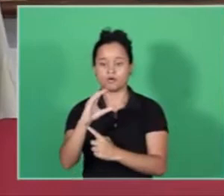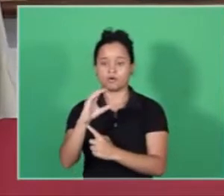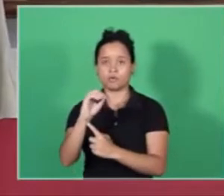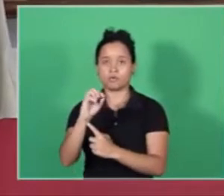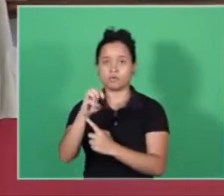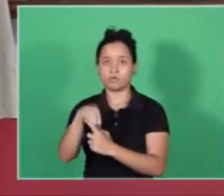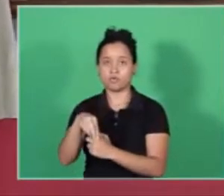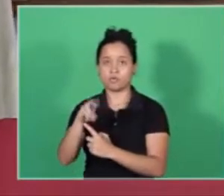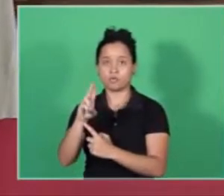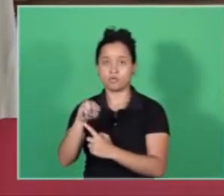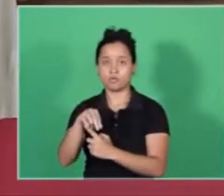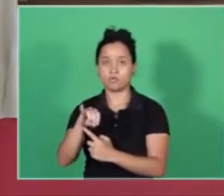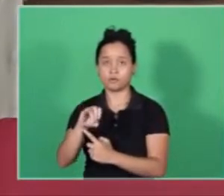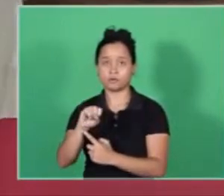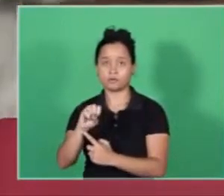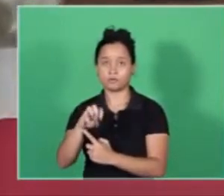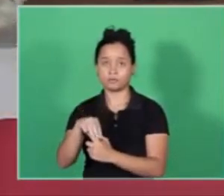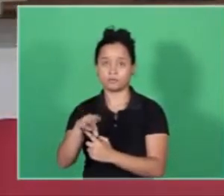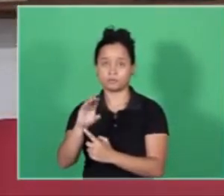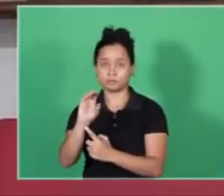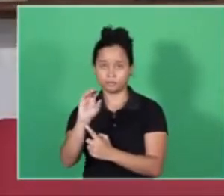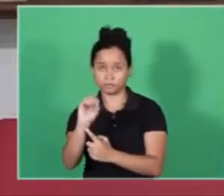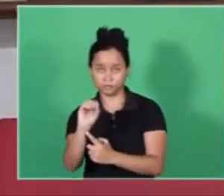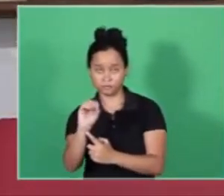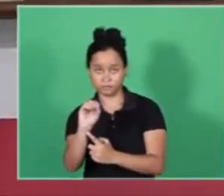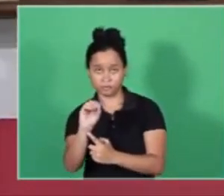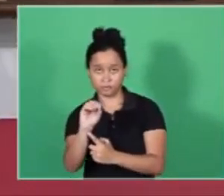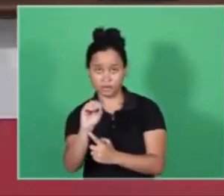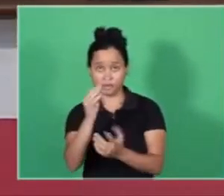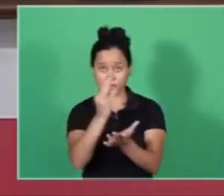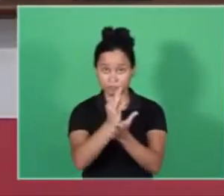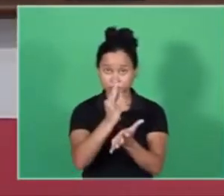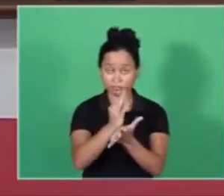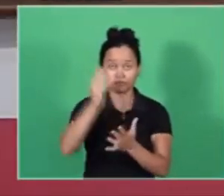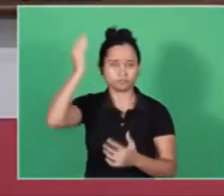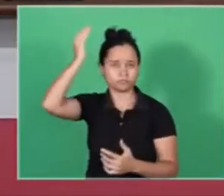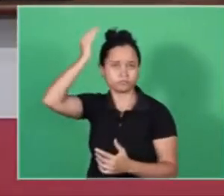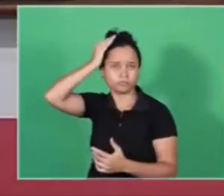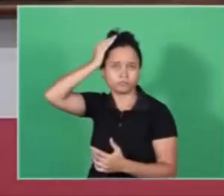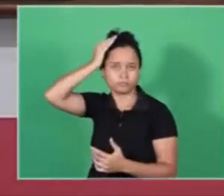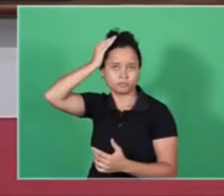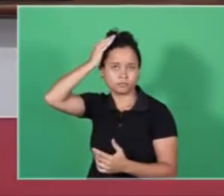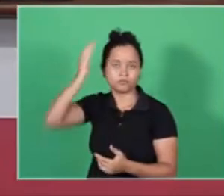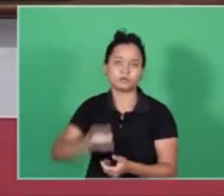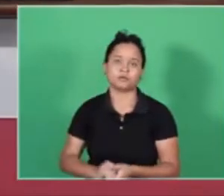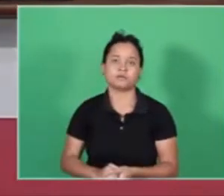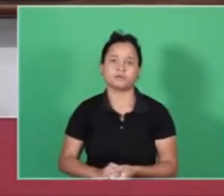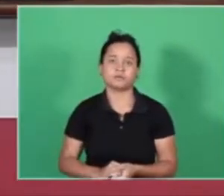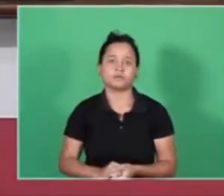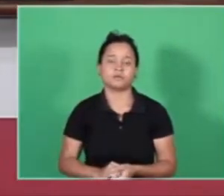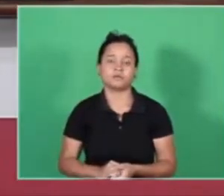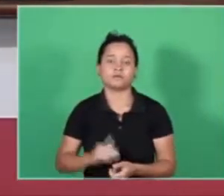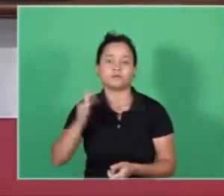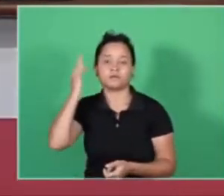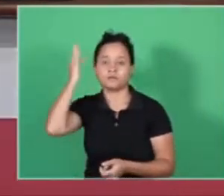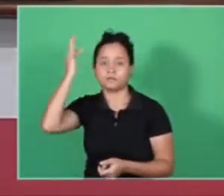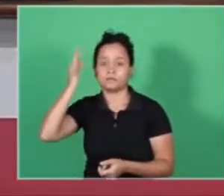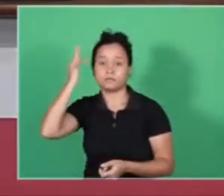So theology was of Engel. And the philosophy came from Marx.